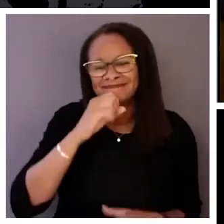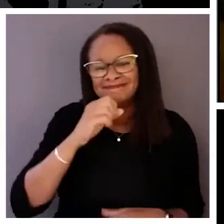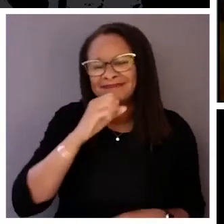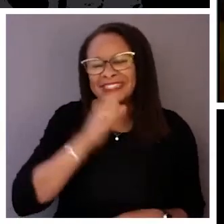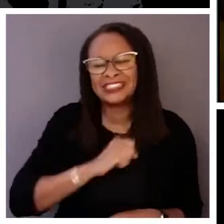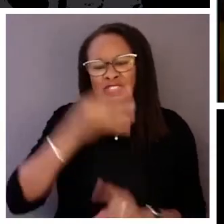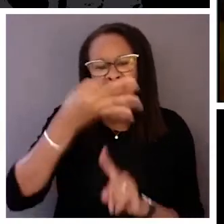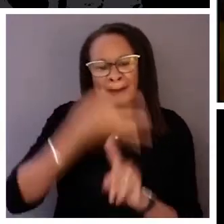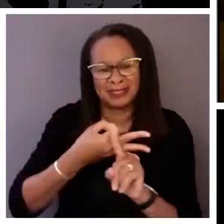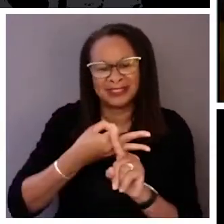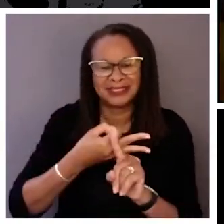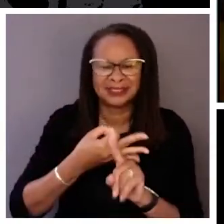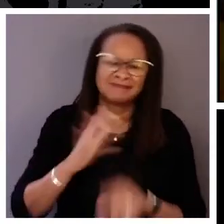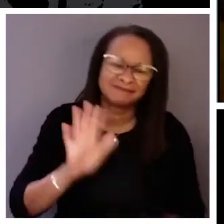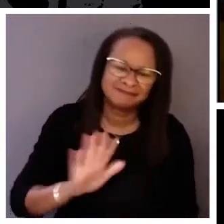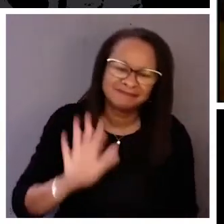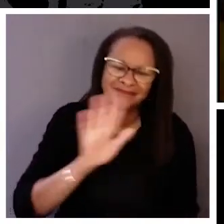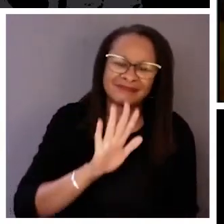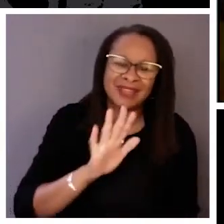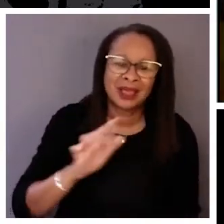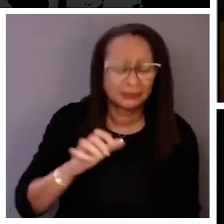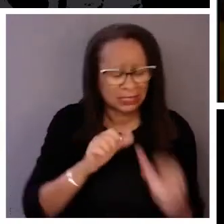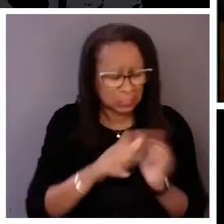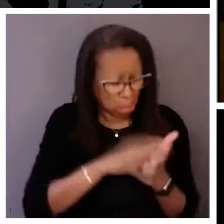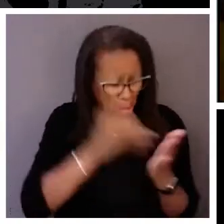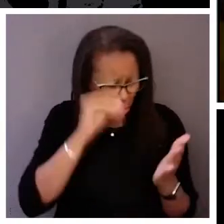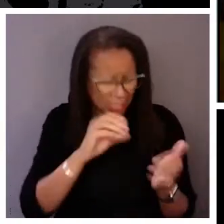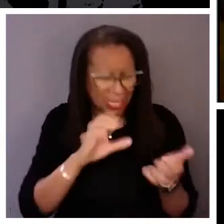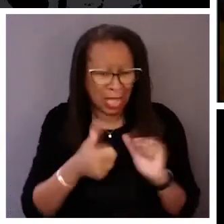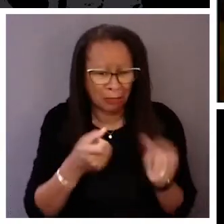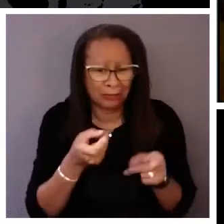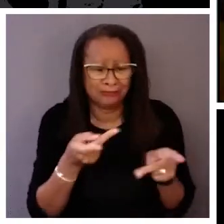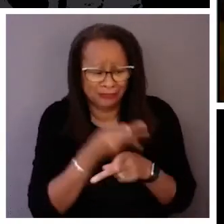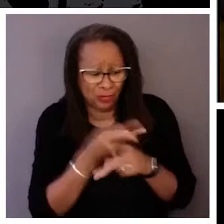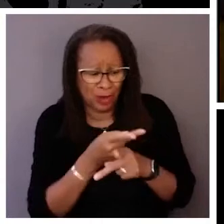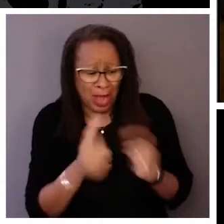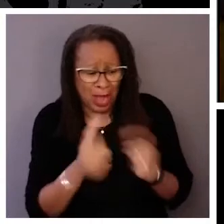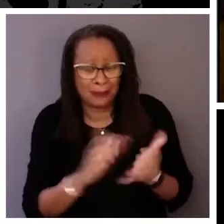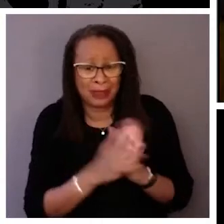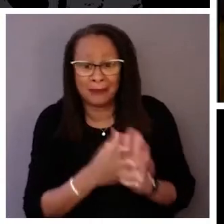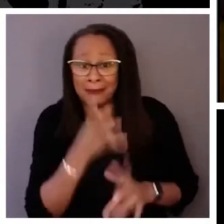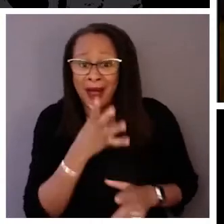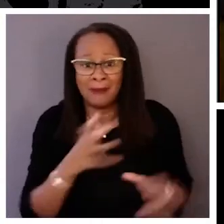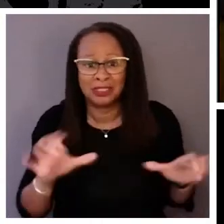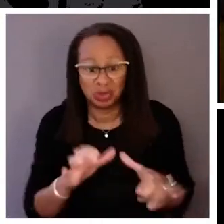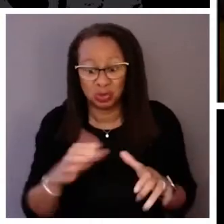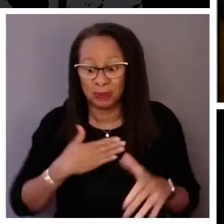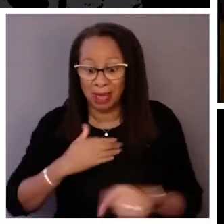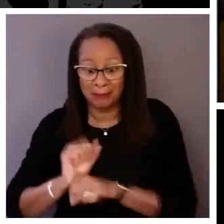he's 9.5 months old. So I'm still learning and I'm still figuring out how to do this.